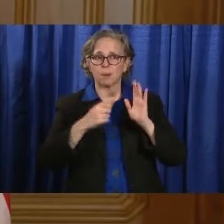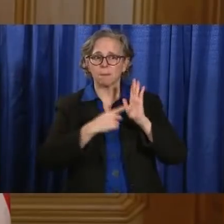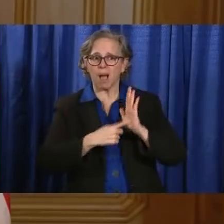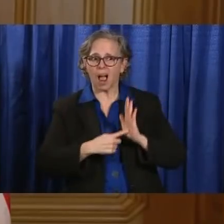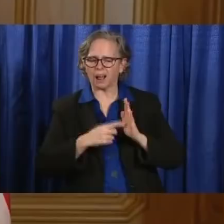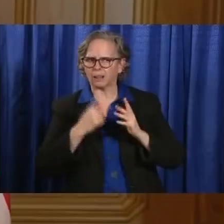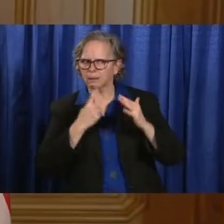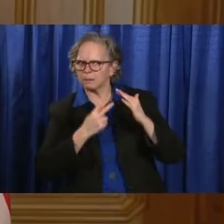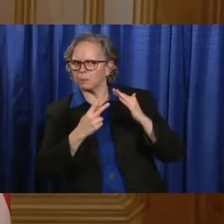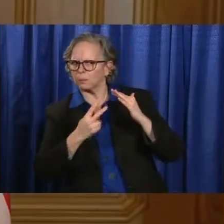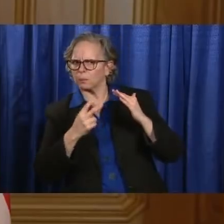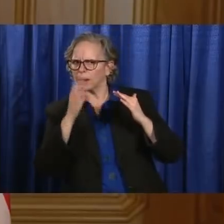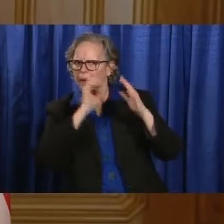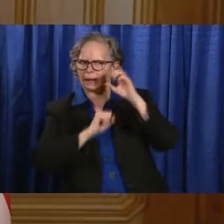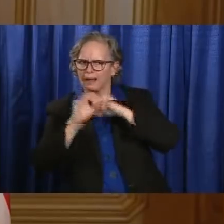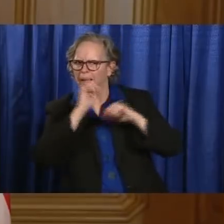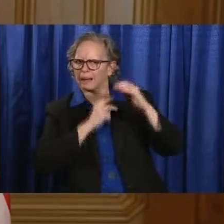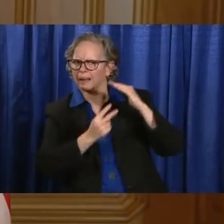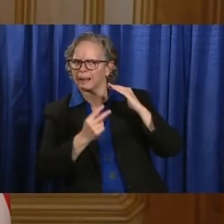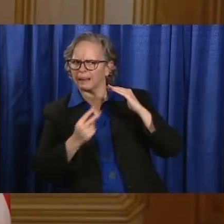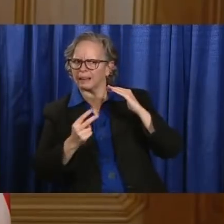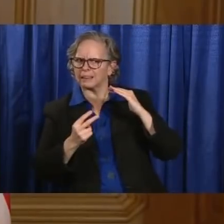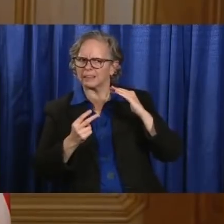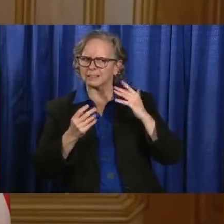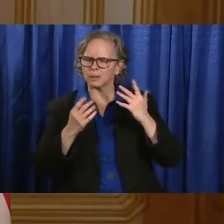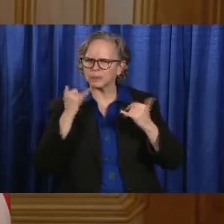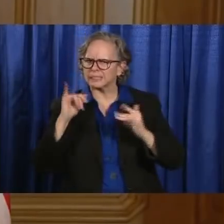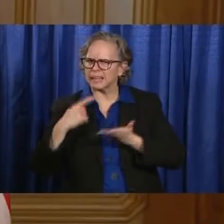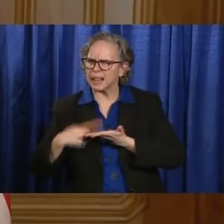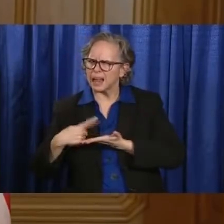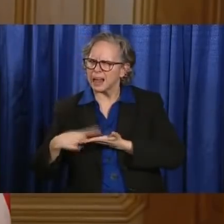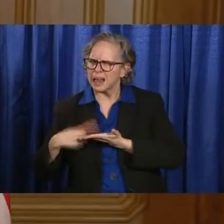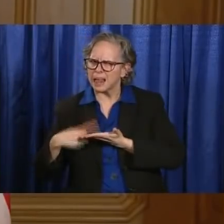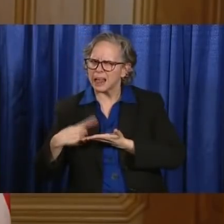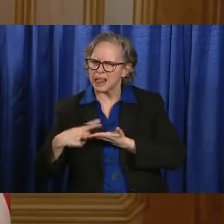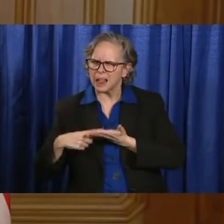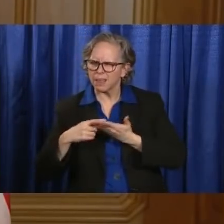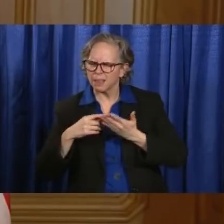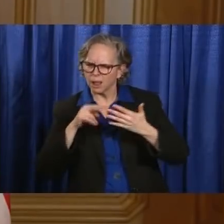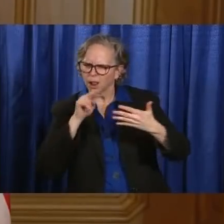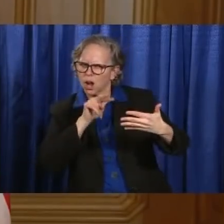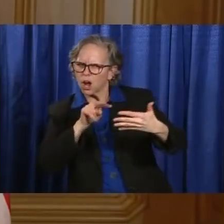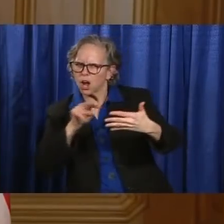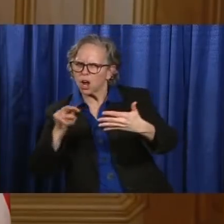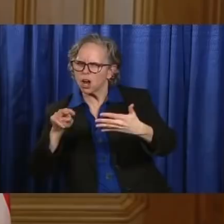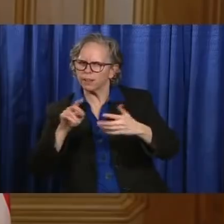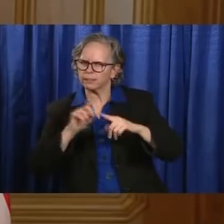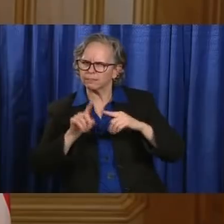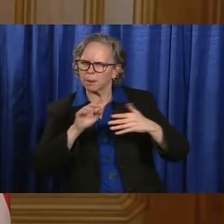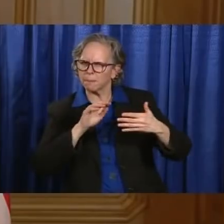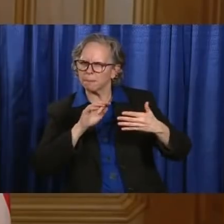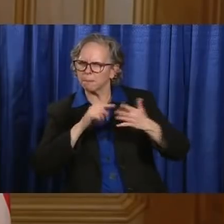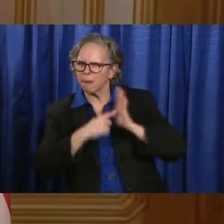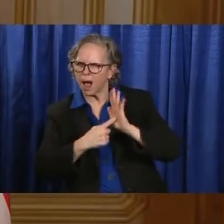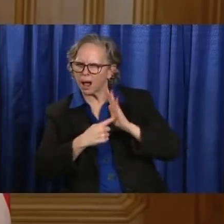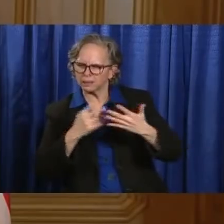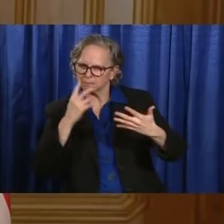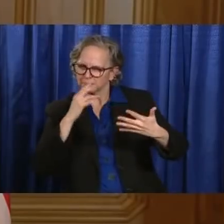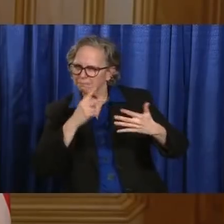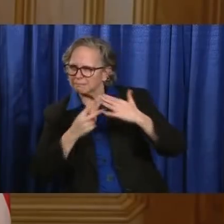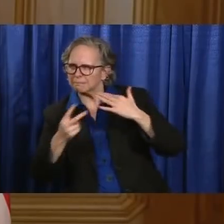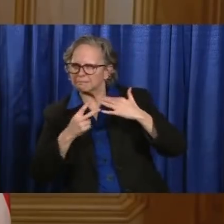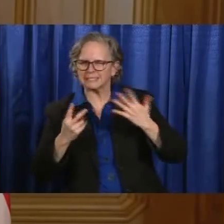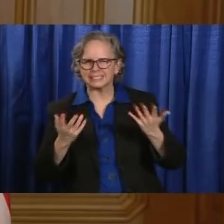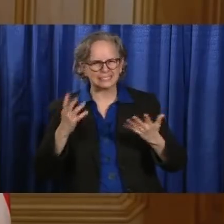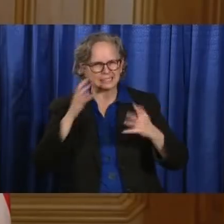We continue to have dialogue with the different modelers about when they think this is coming, when the biggest